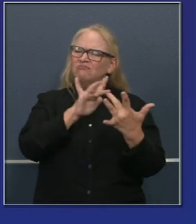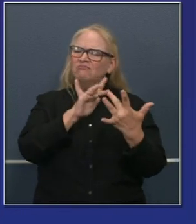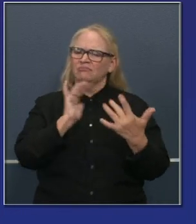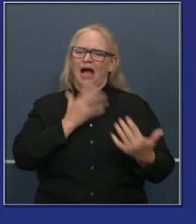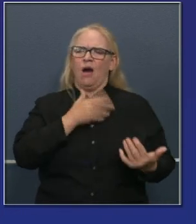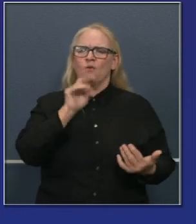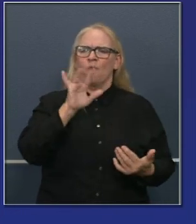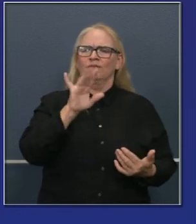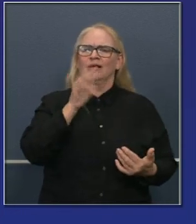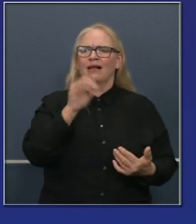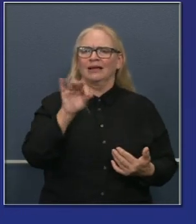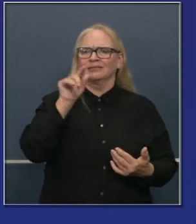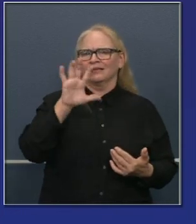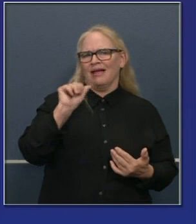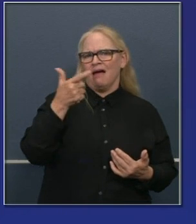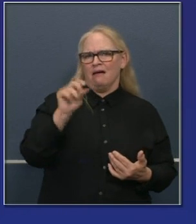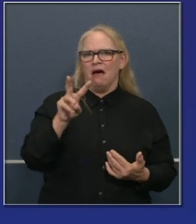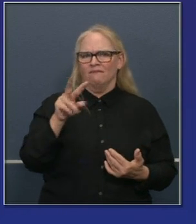website,